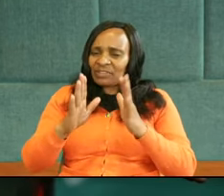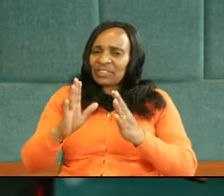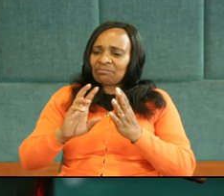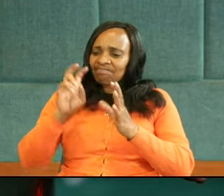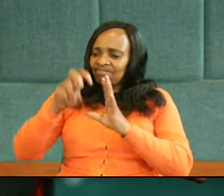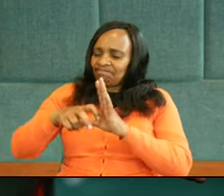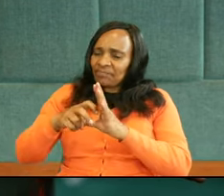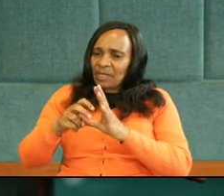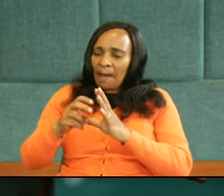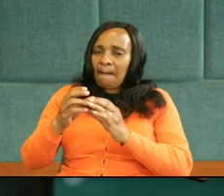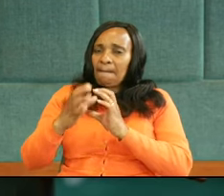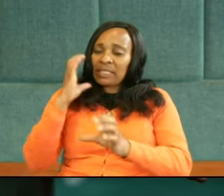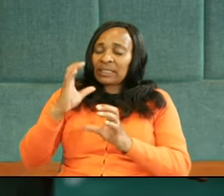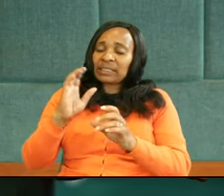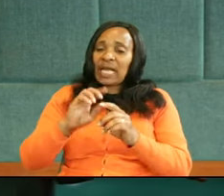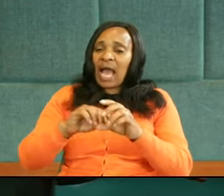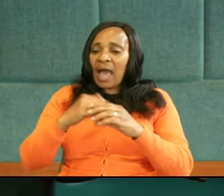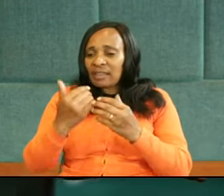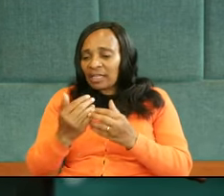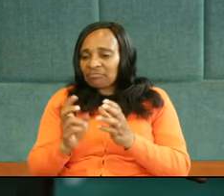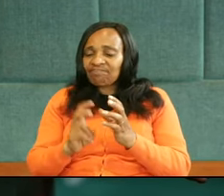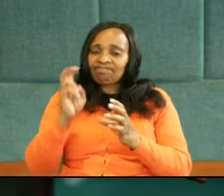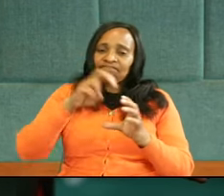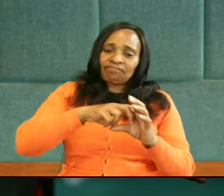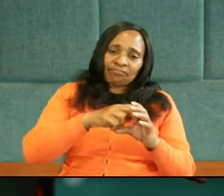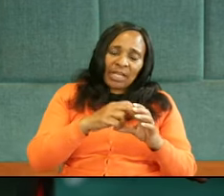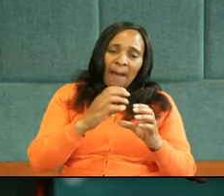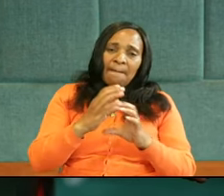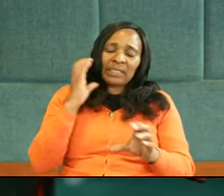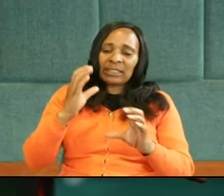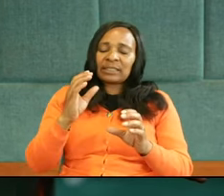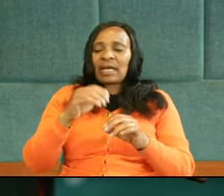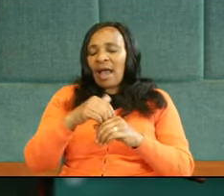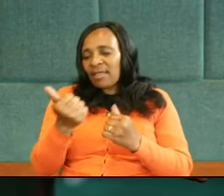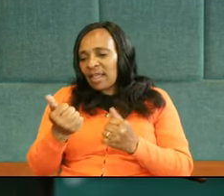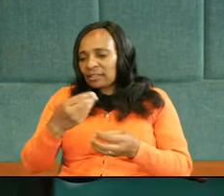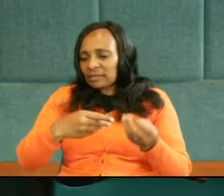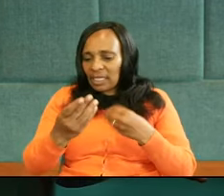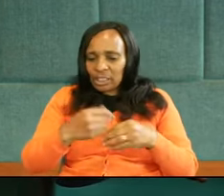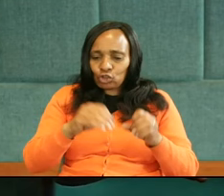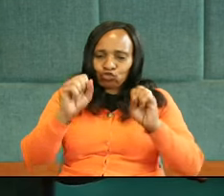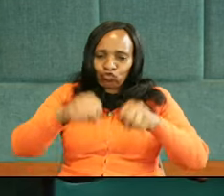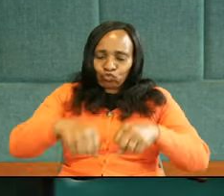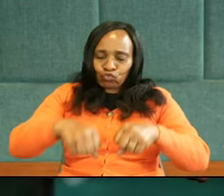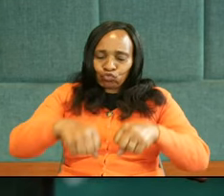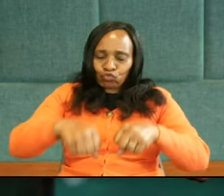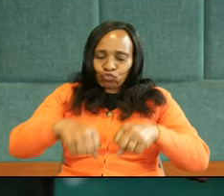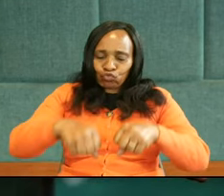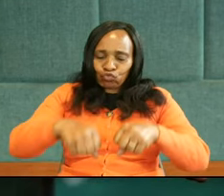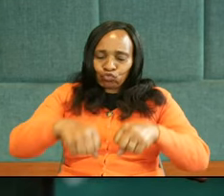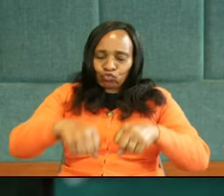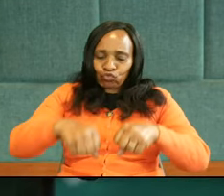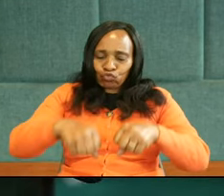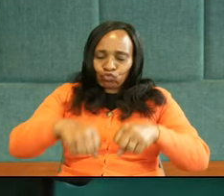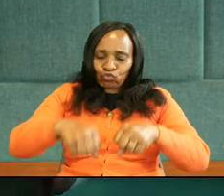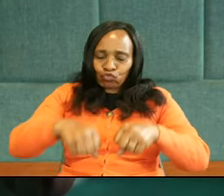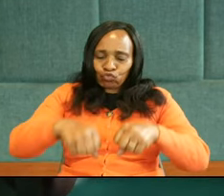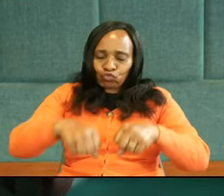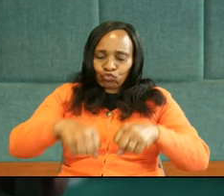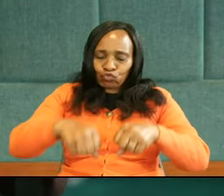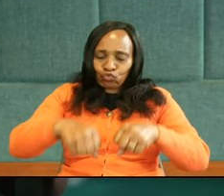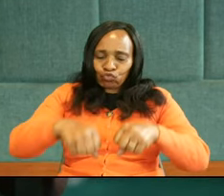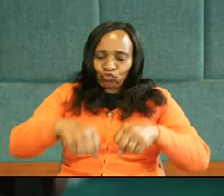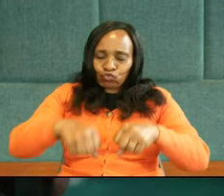were arriving on buses. Other people were standing around selling shoes, shirts, and other things. The deacon set up